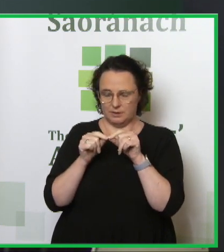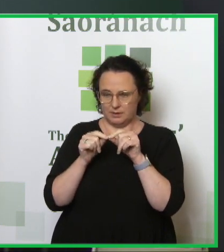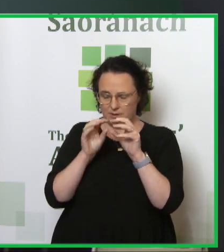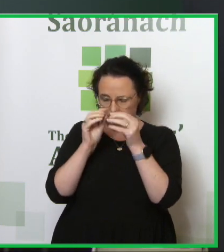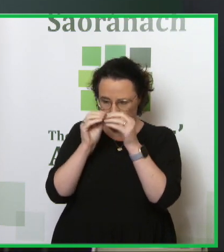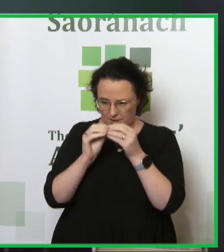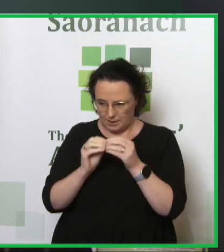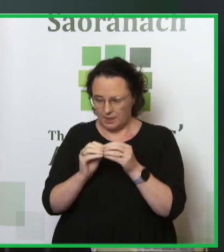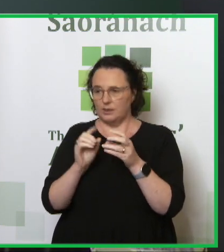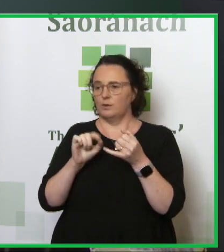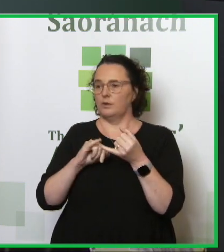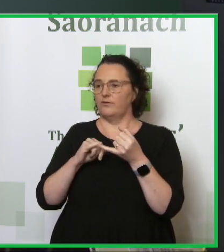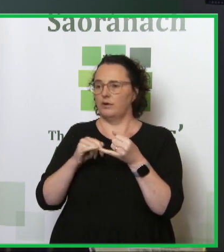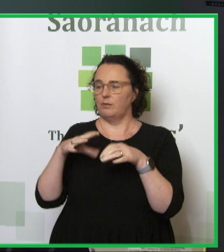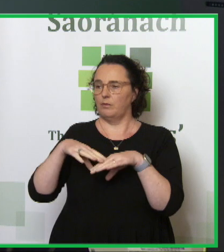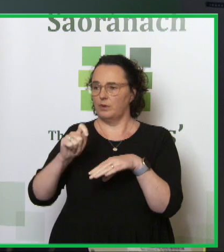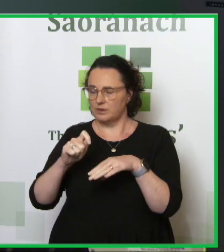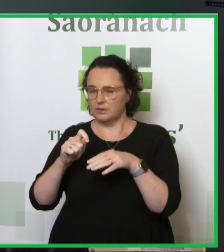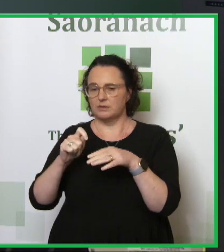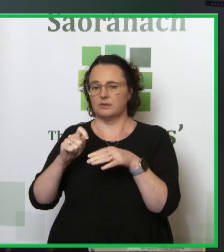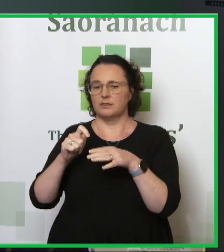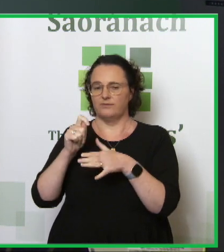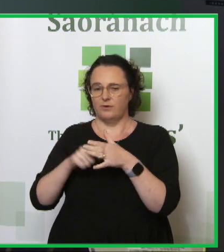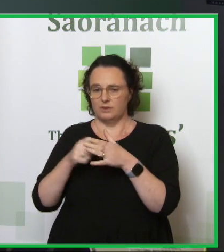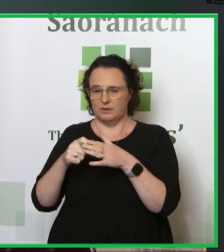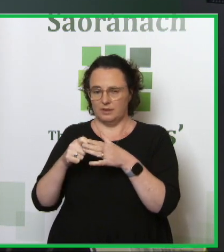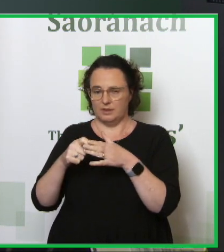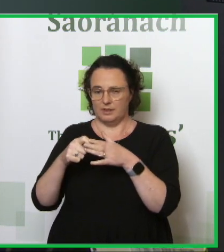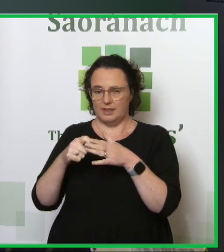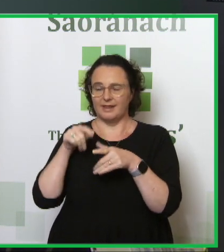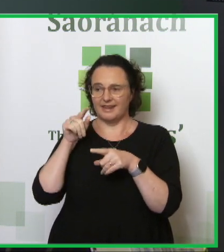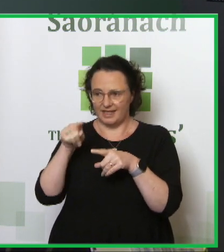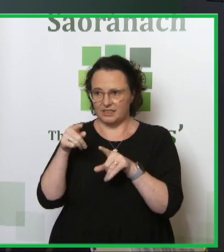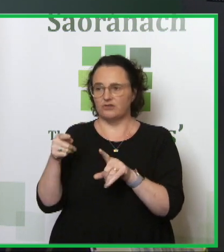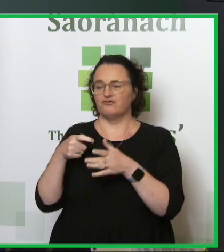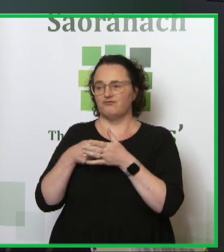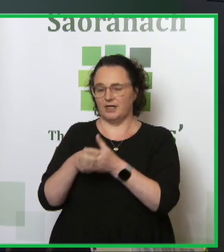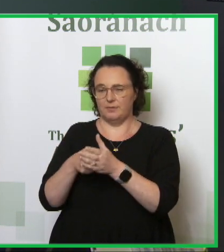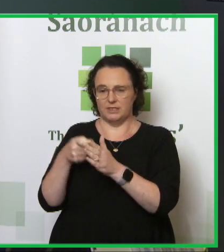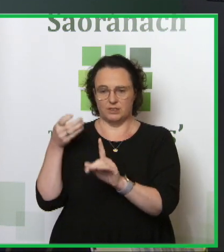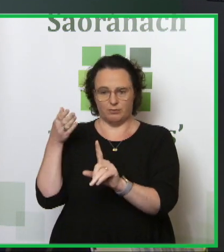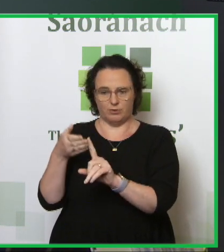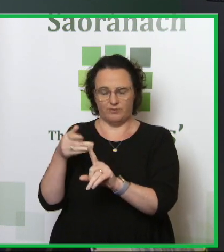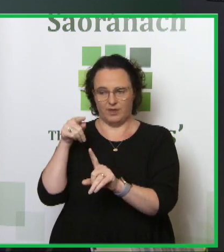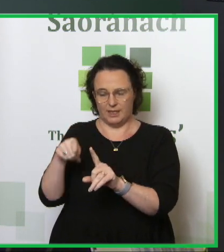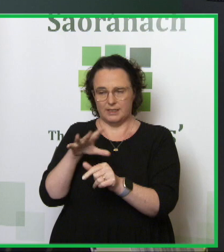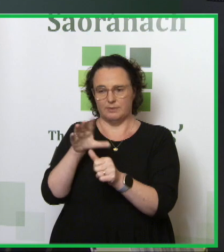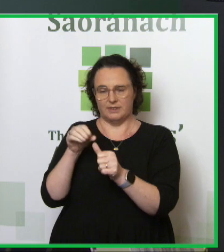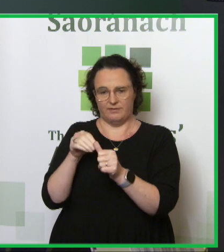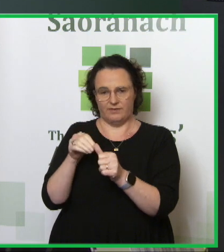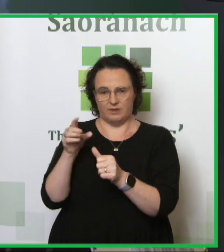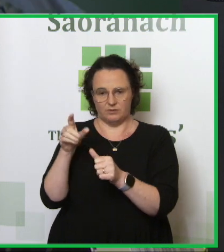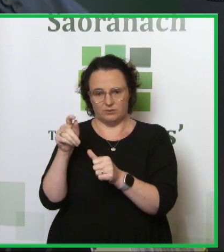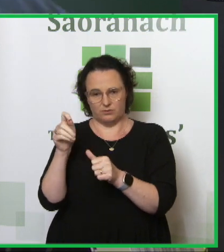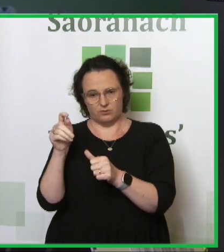that stage has a majority, has 51%, that's the recommended approach for that particular drug. If